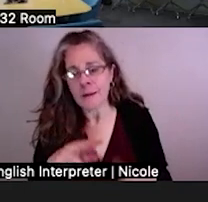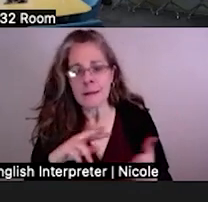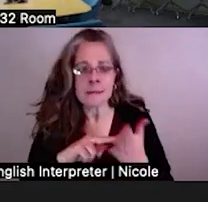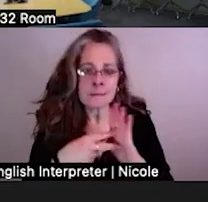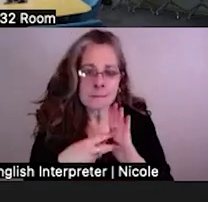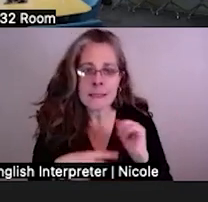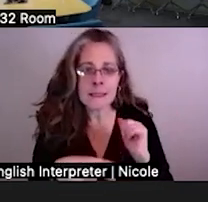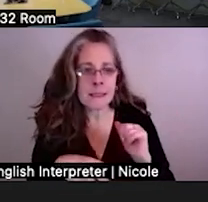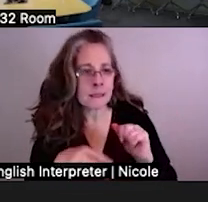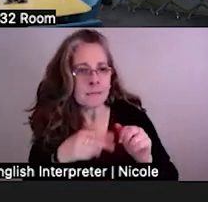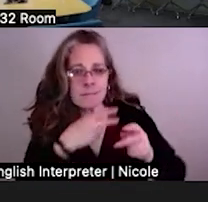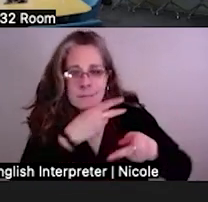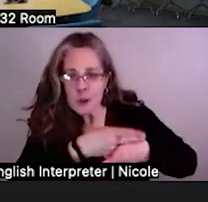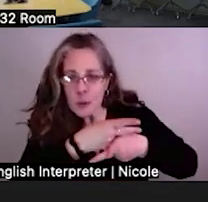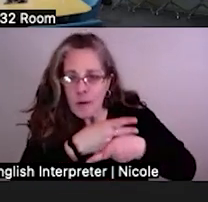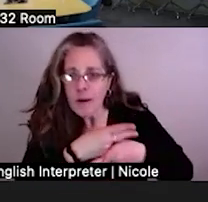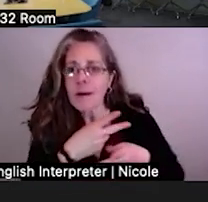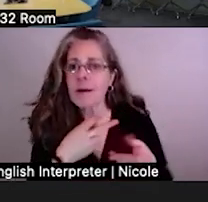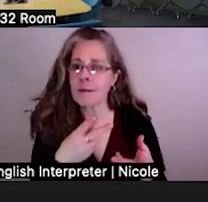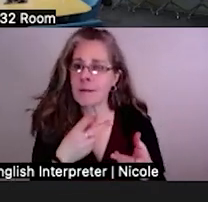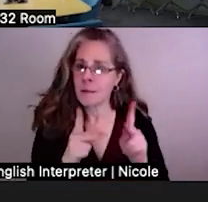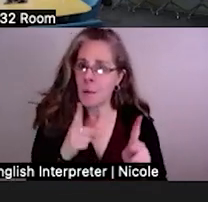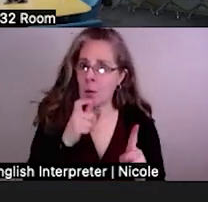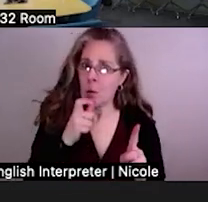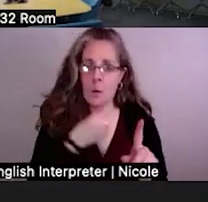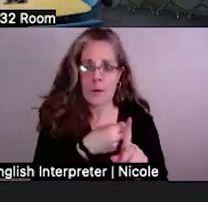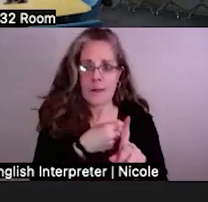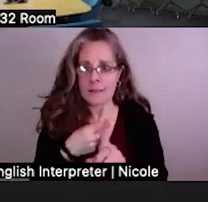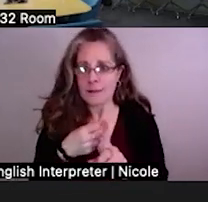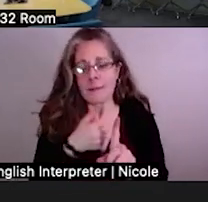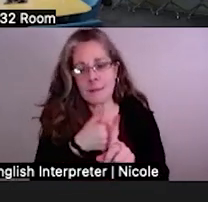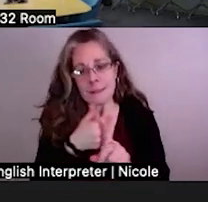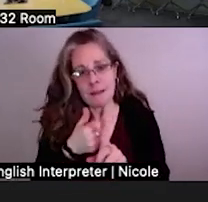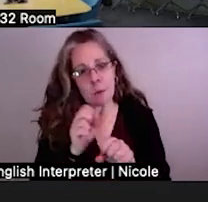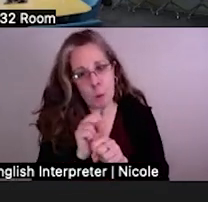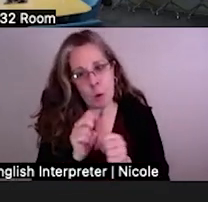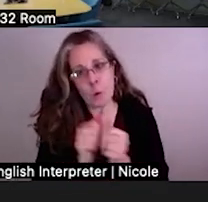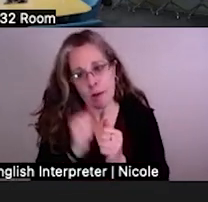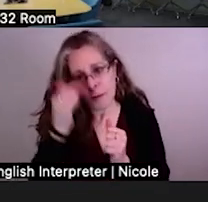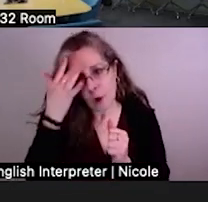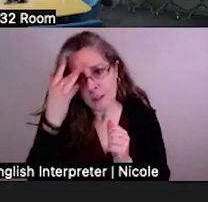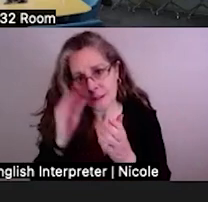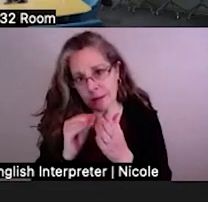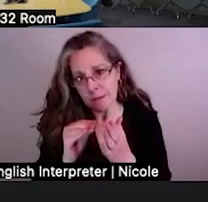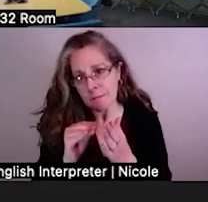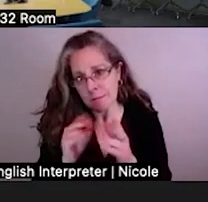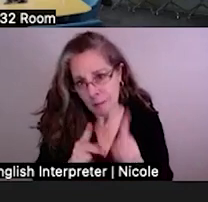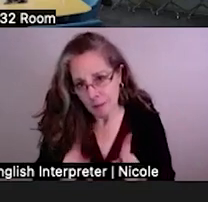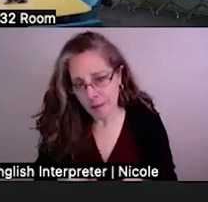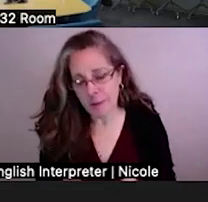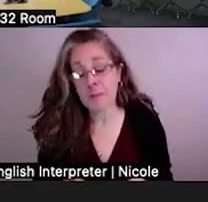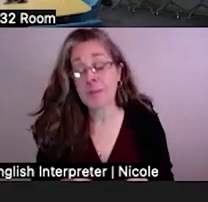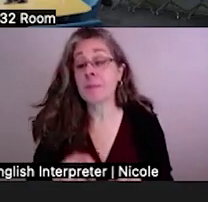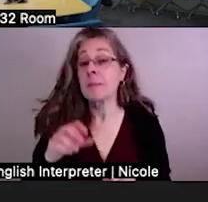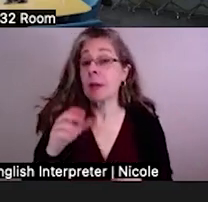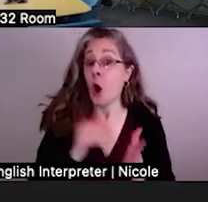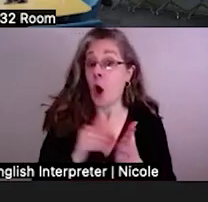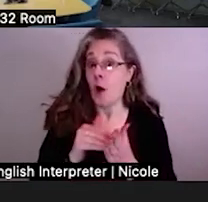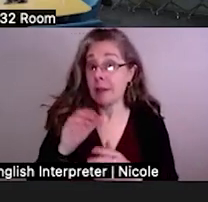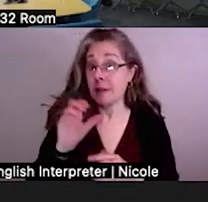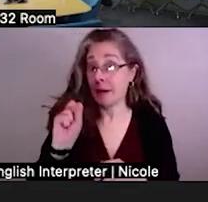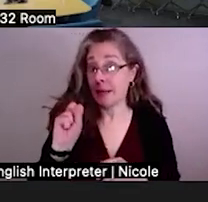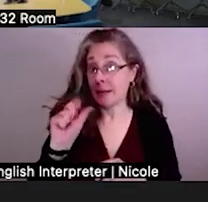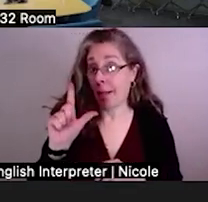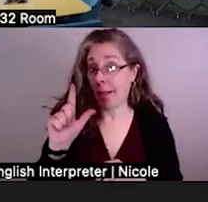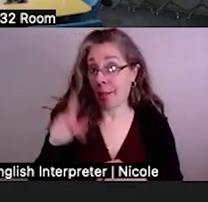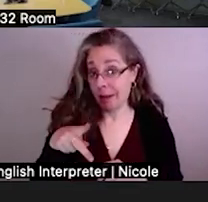are working with individuals that are autistic. And a lot of times SLPs, speech language pathologists like